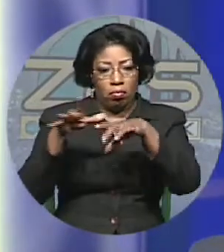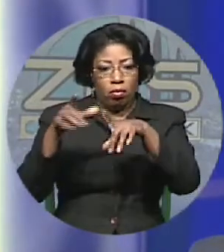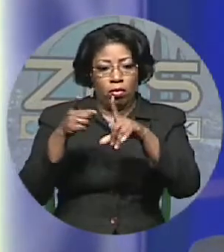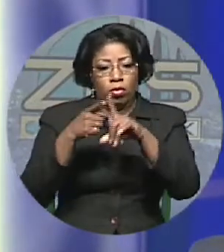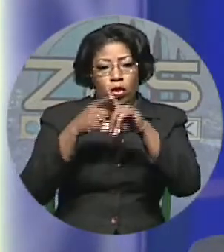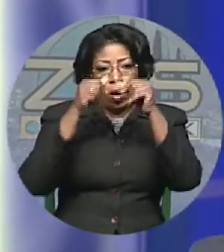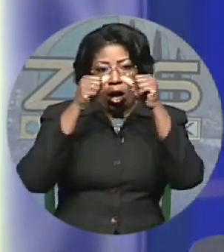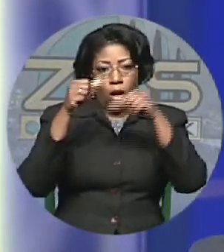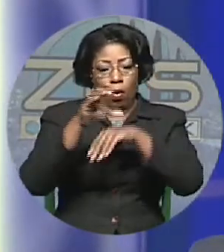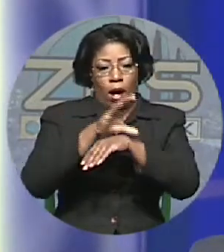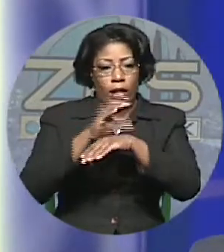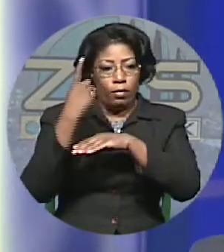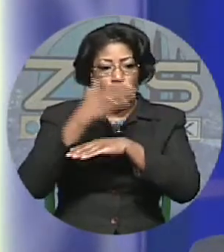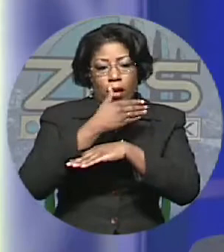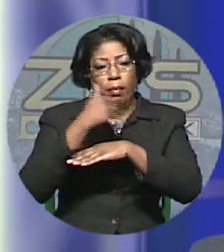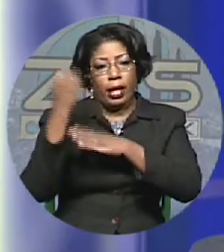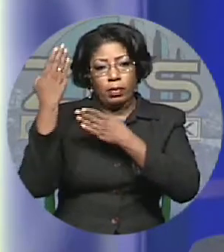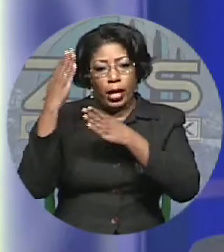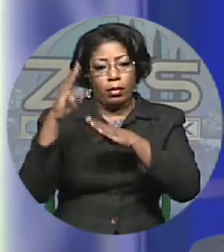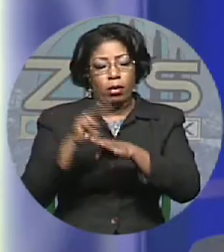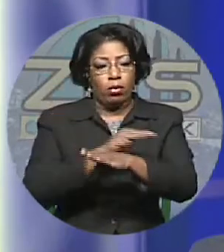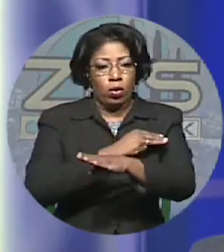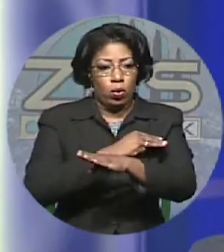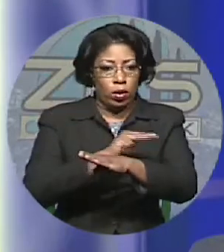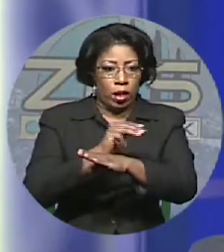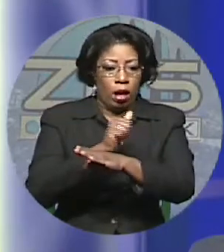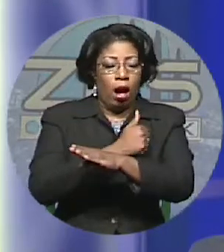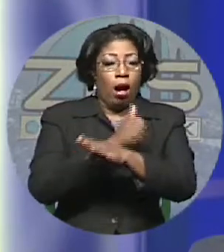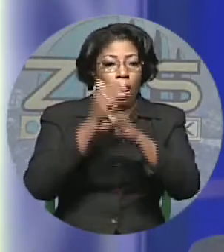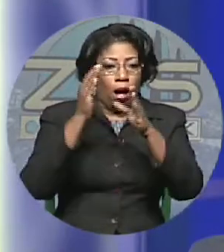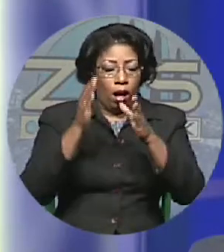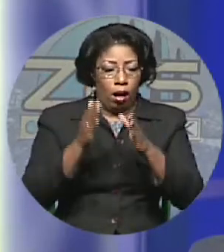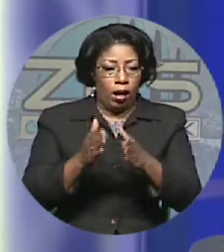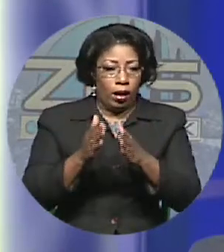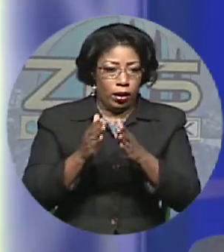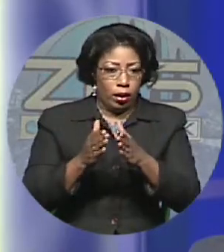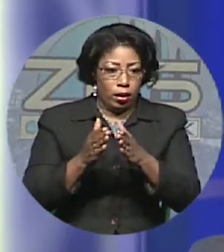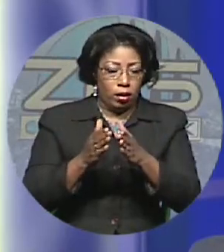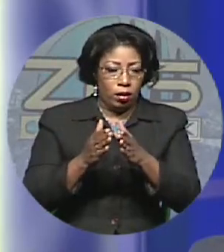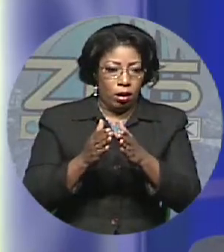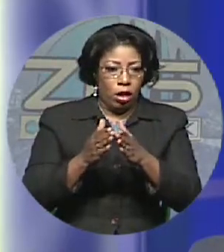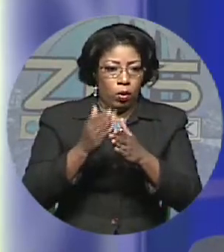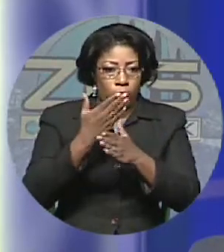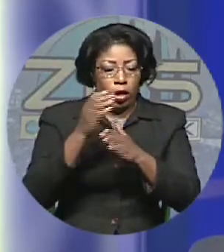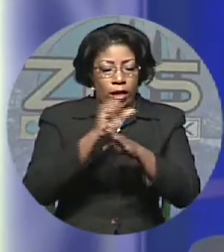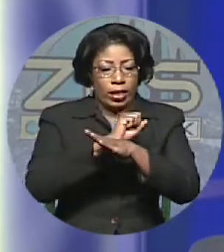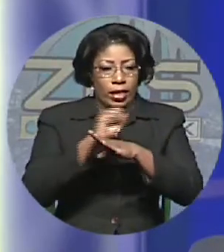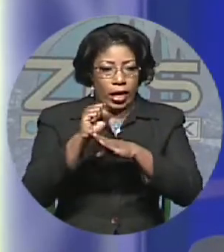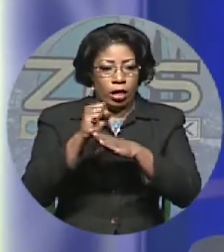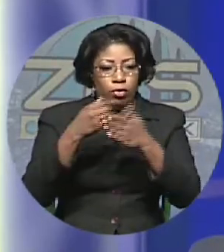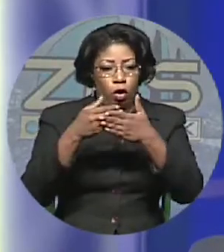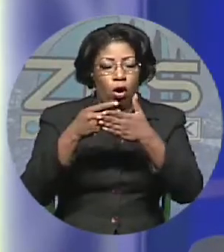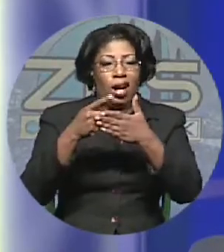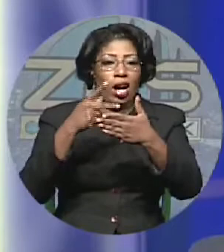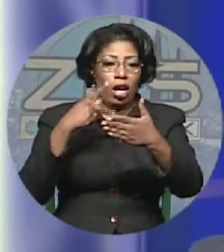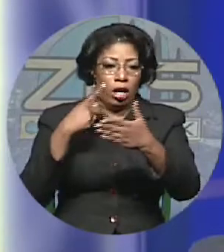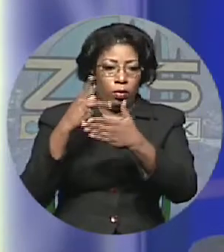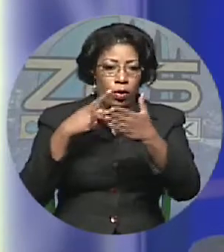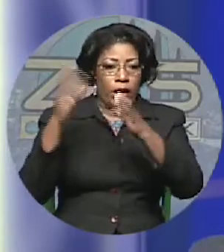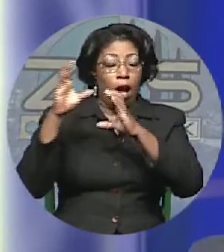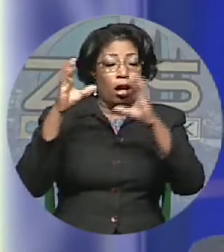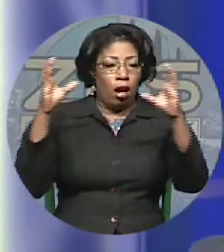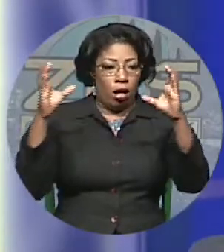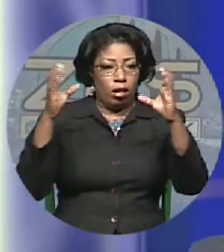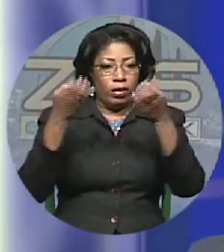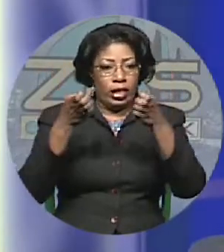best in Bahamian music as an array of artists took center stage for the pre-carnival event. Find out from Asiaska Adderley if this was a